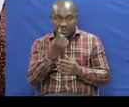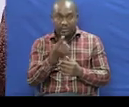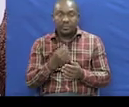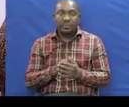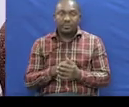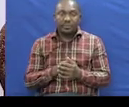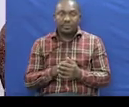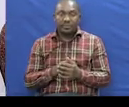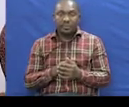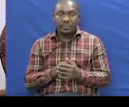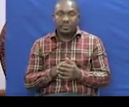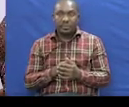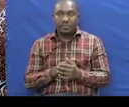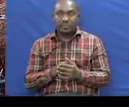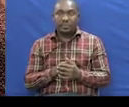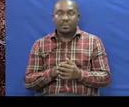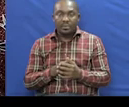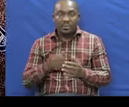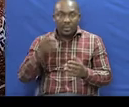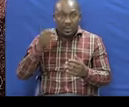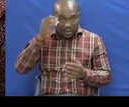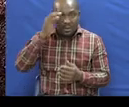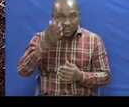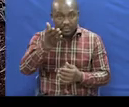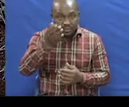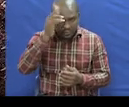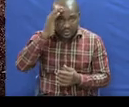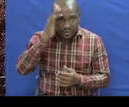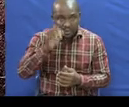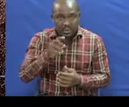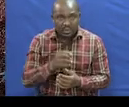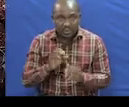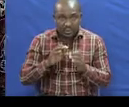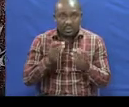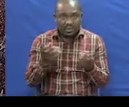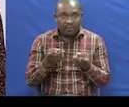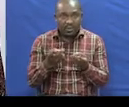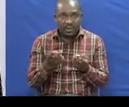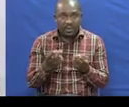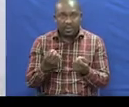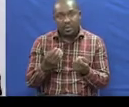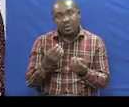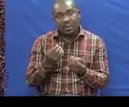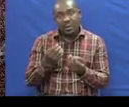electronic configuration. I think you are familiar of how to write electronic configuration.